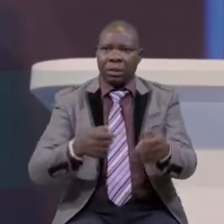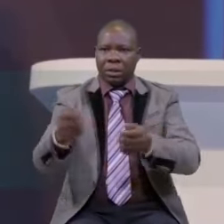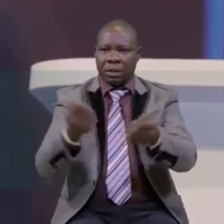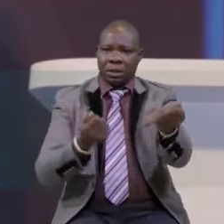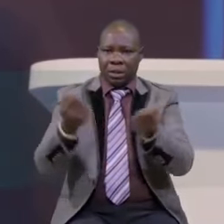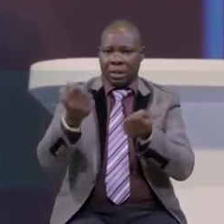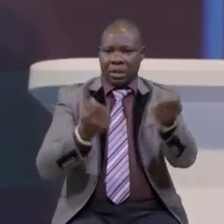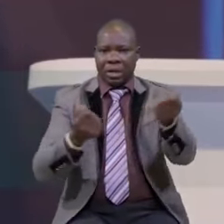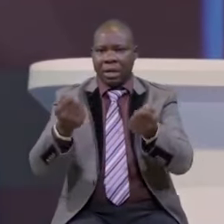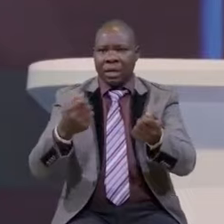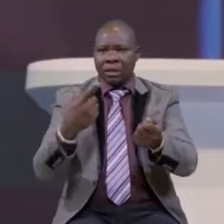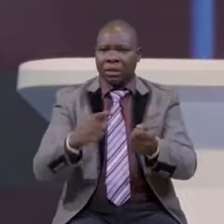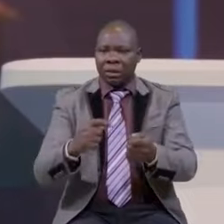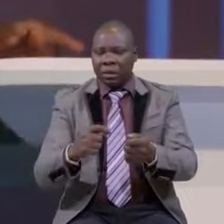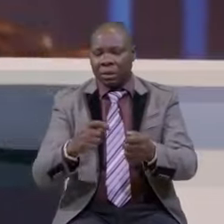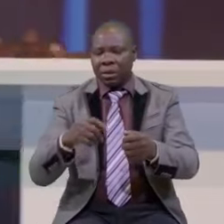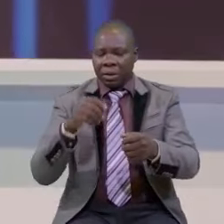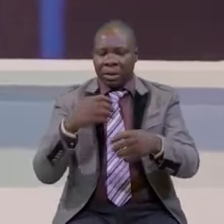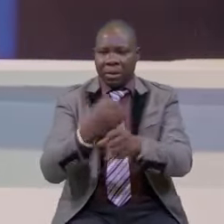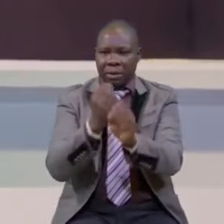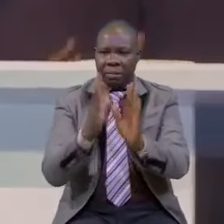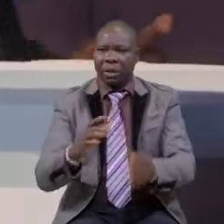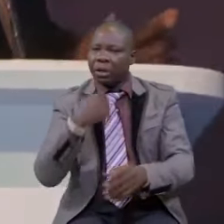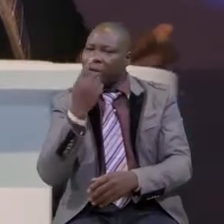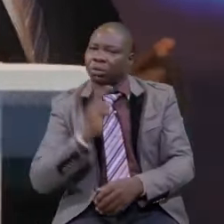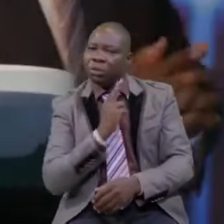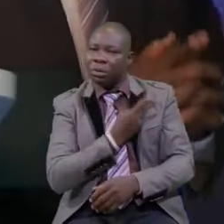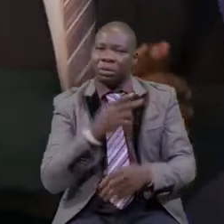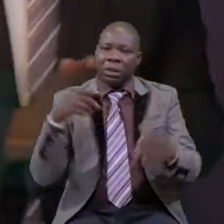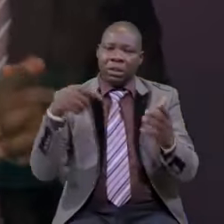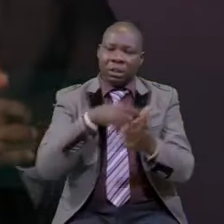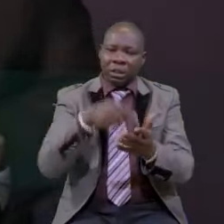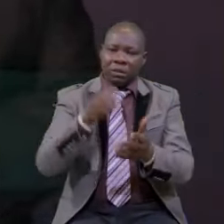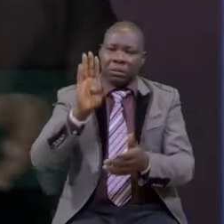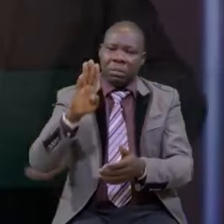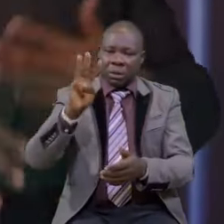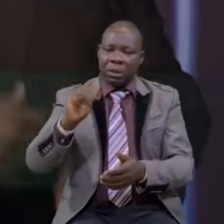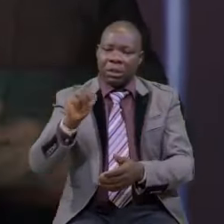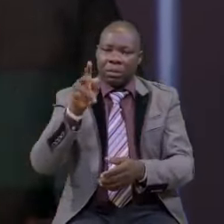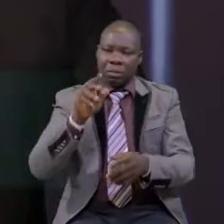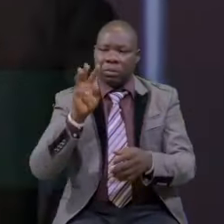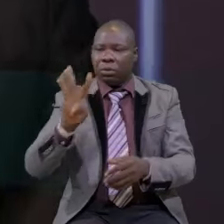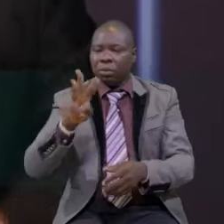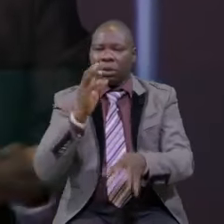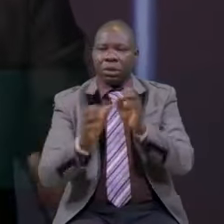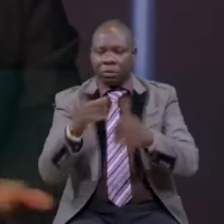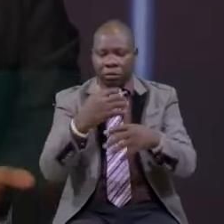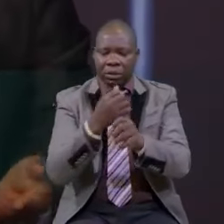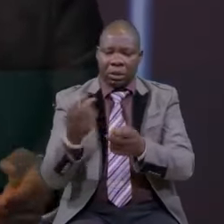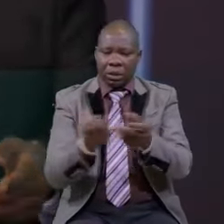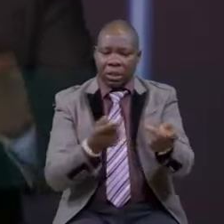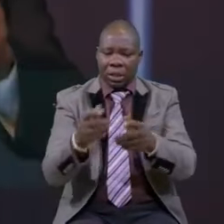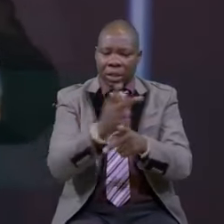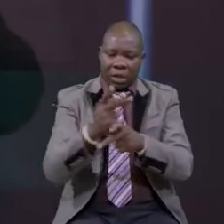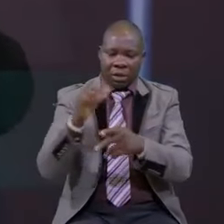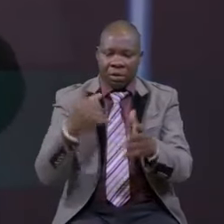the manufacturers have told us that this BMW, if you take care of it very well, before it has any